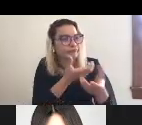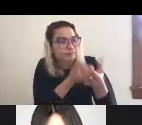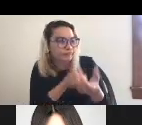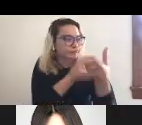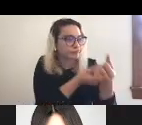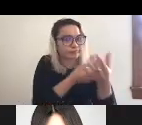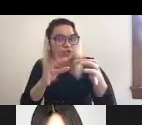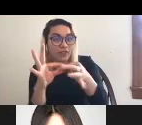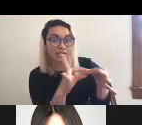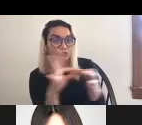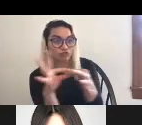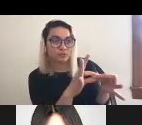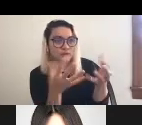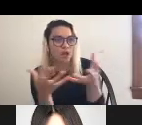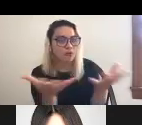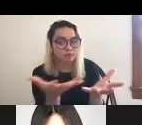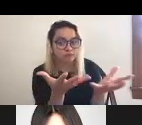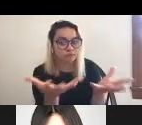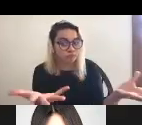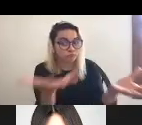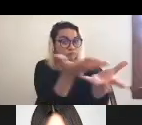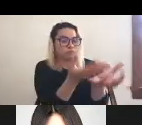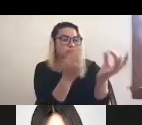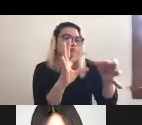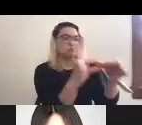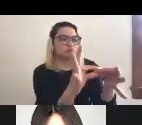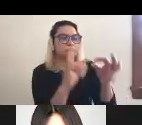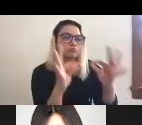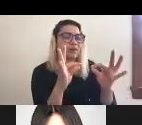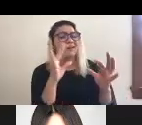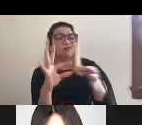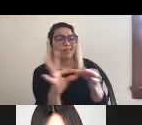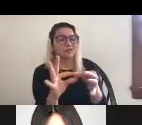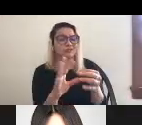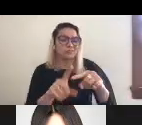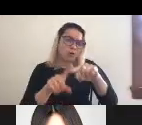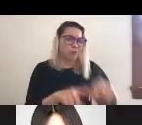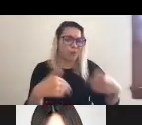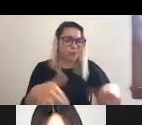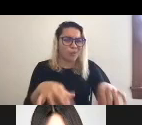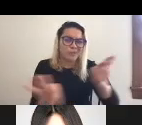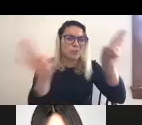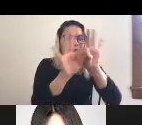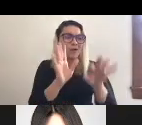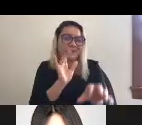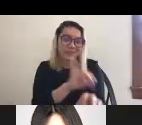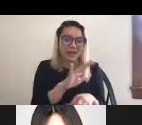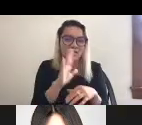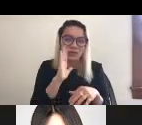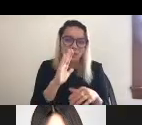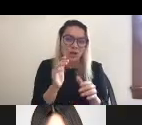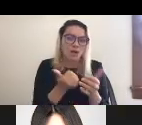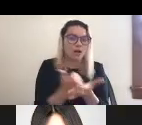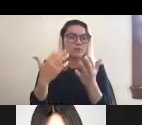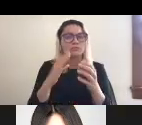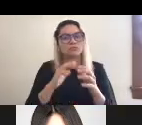really the core of who we are and how we're going to change the world. And so I've really focused my work for my